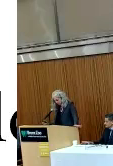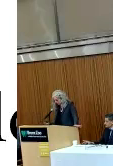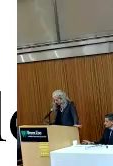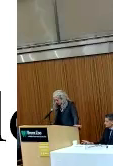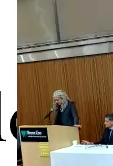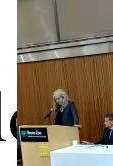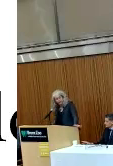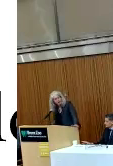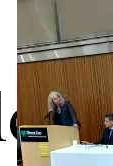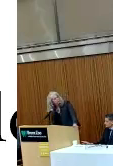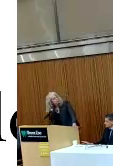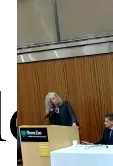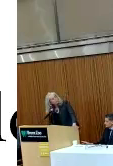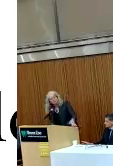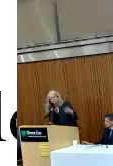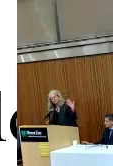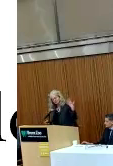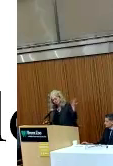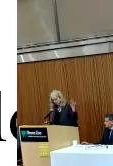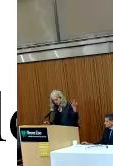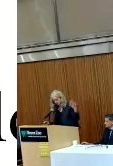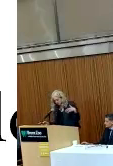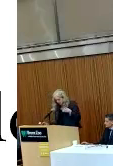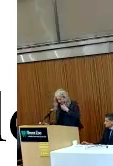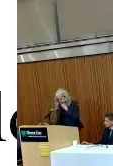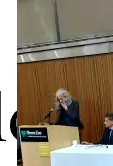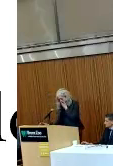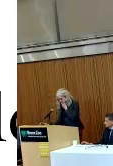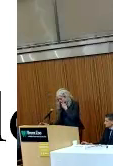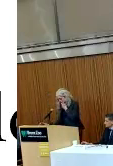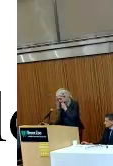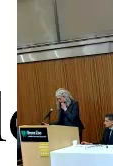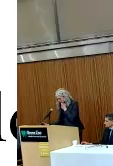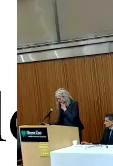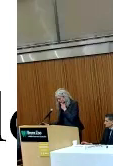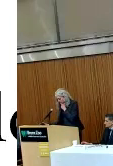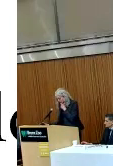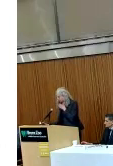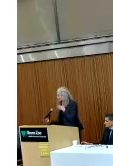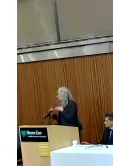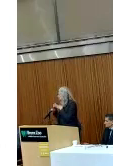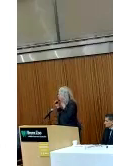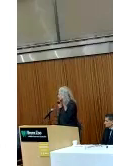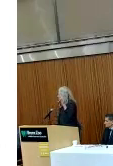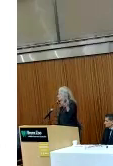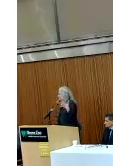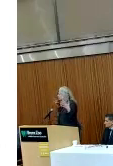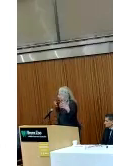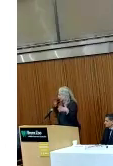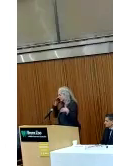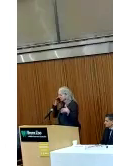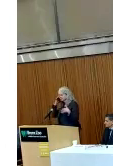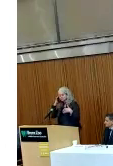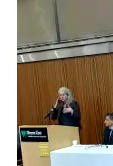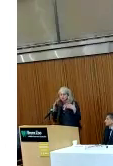York State um so here are some of the recommendations that that we put in our report I'm sure there are many